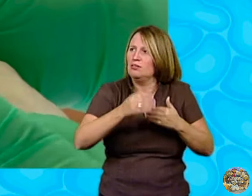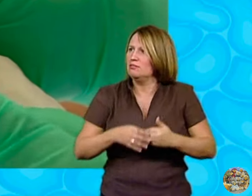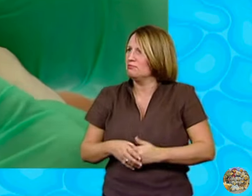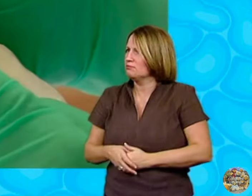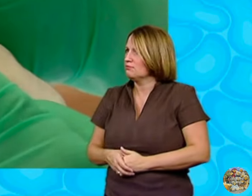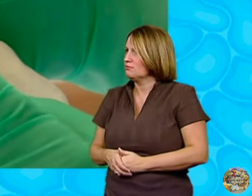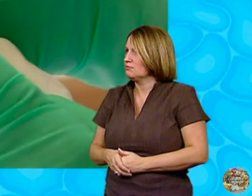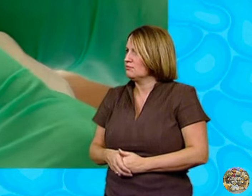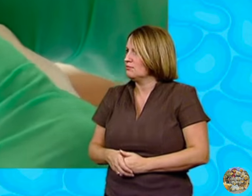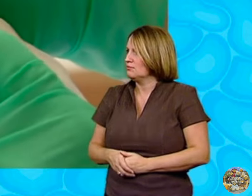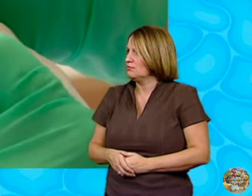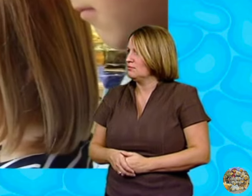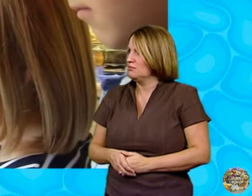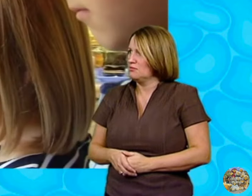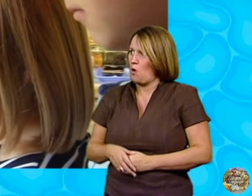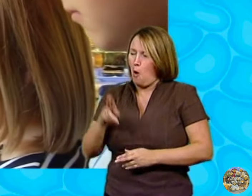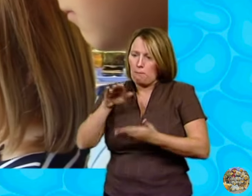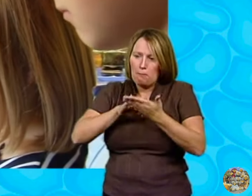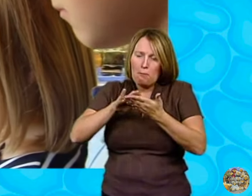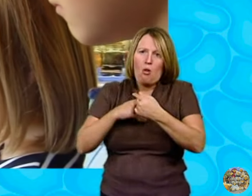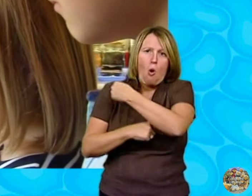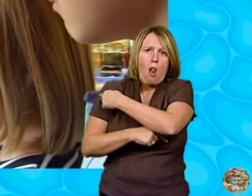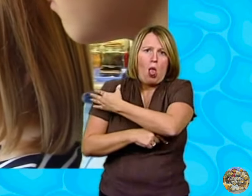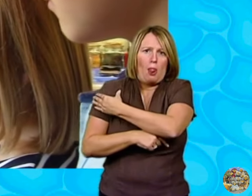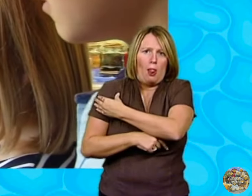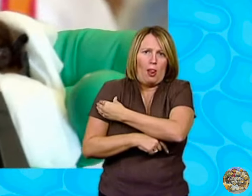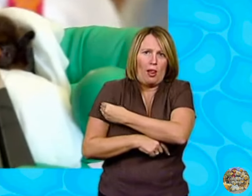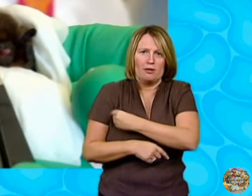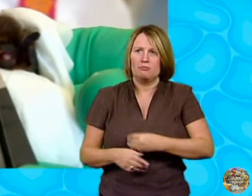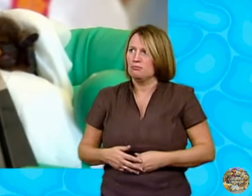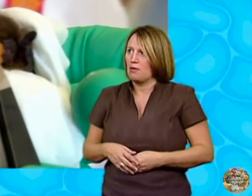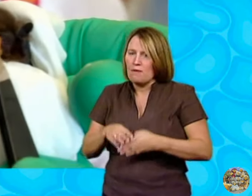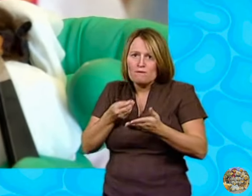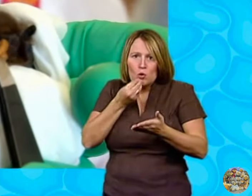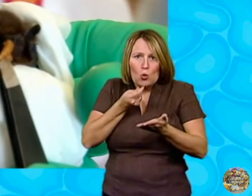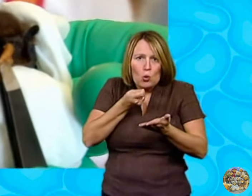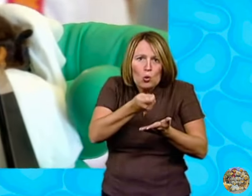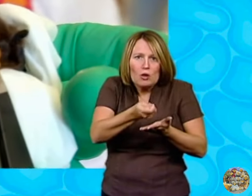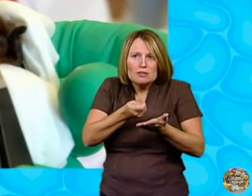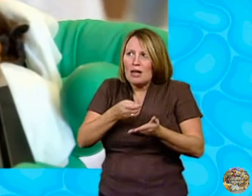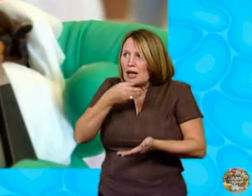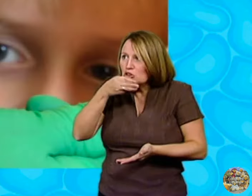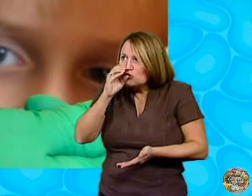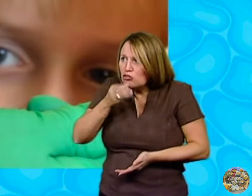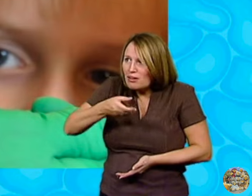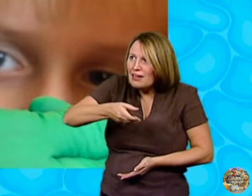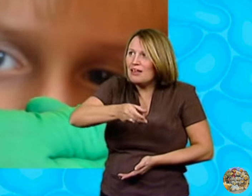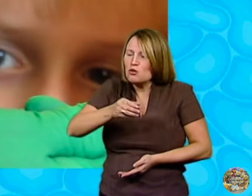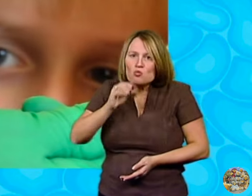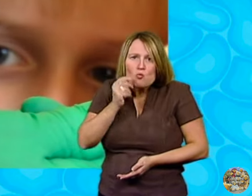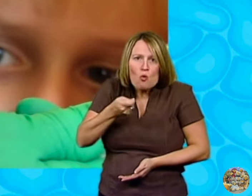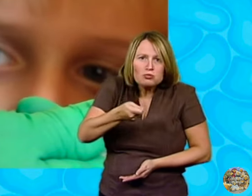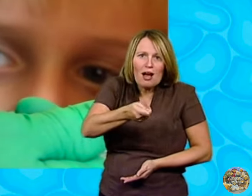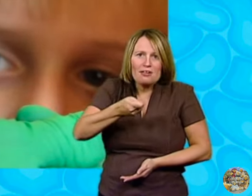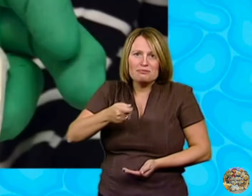again. And that will help the hole to fill in. And it's having some food and a drink